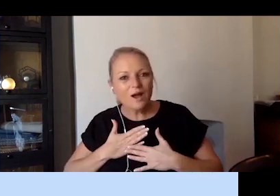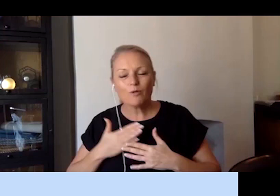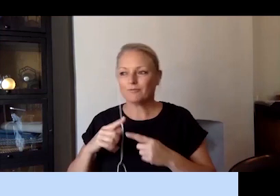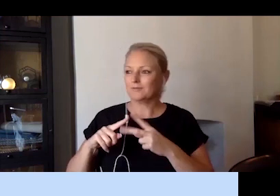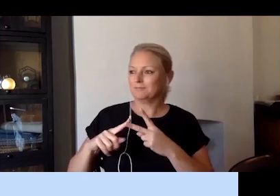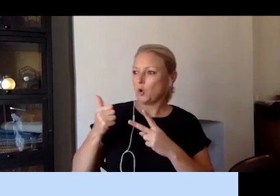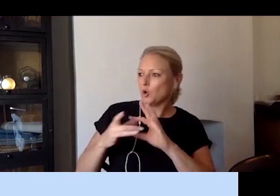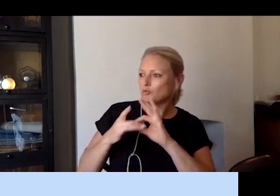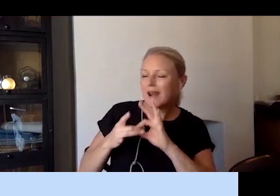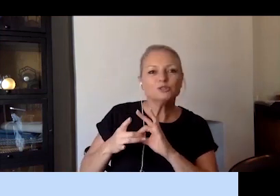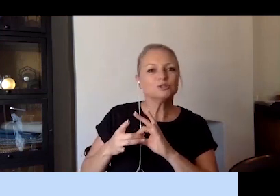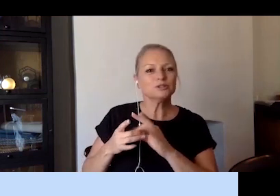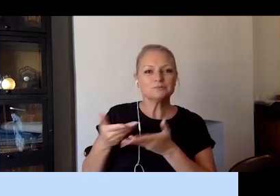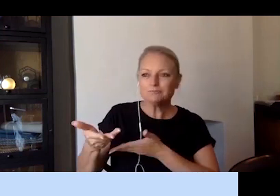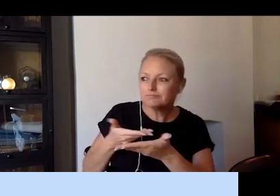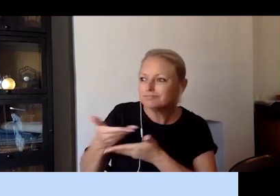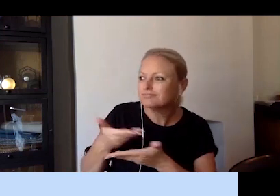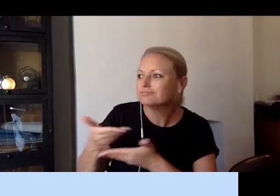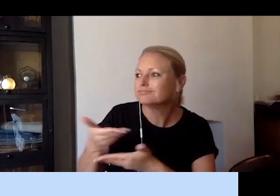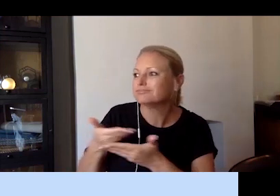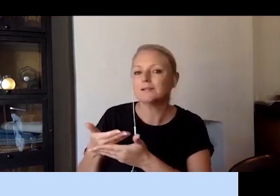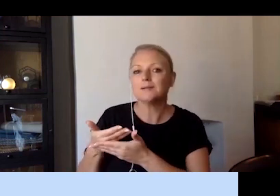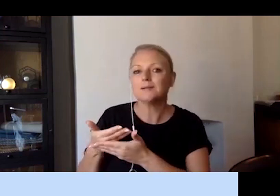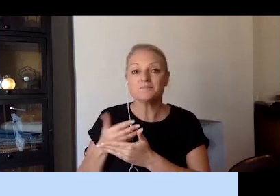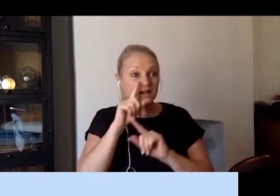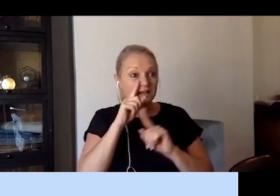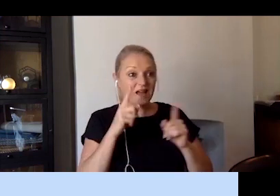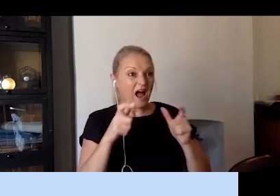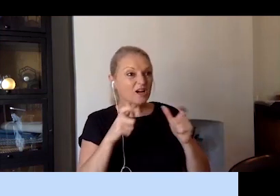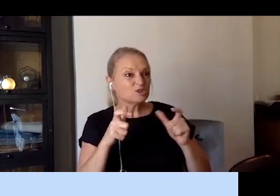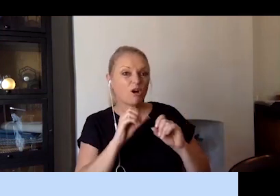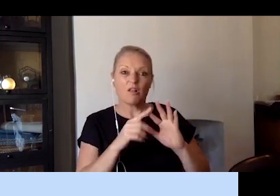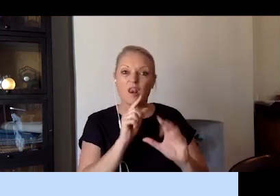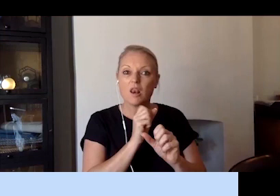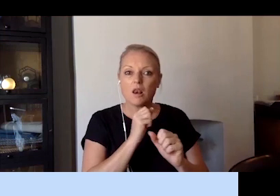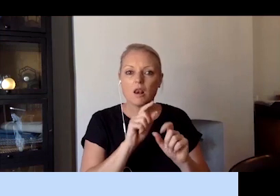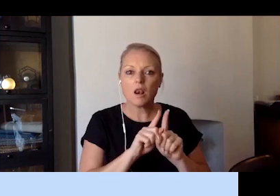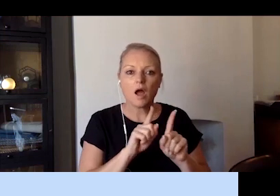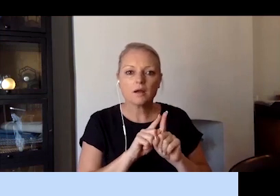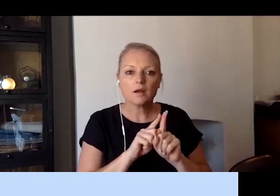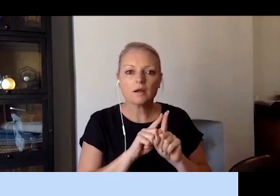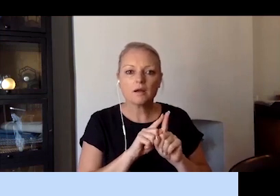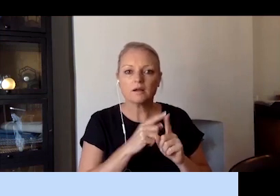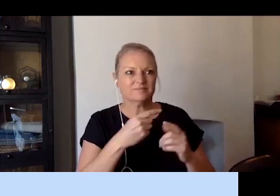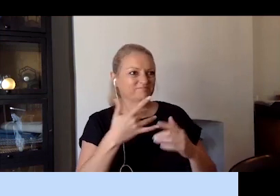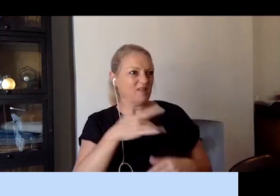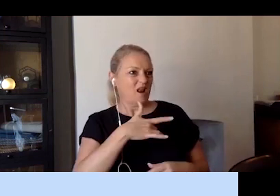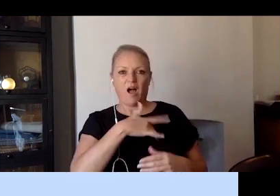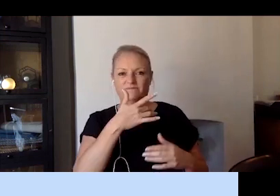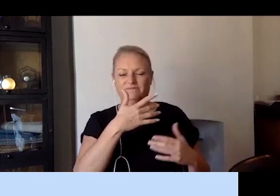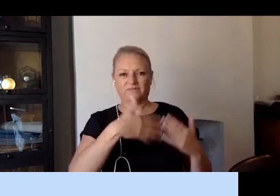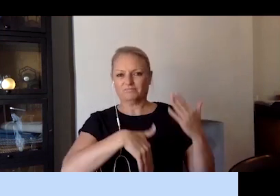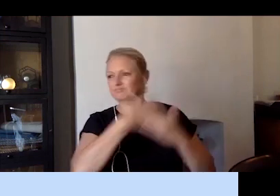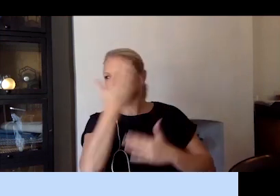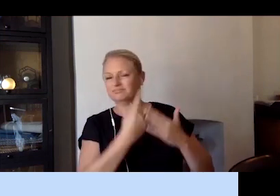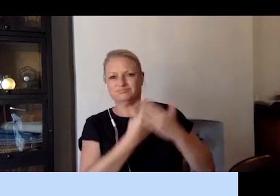on. And things outside your control might be your biology, unexpected life events, or